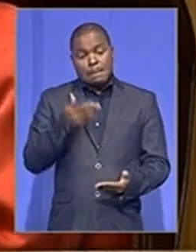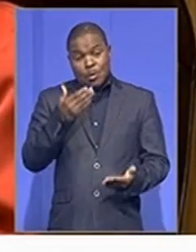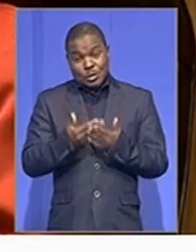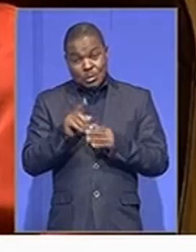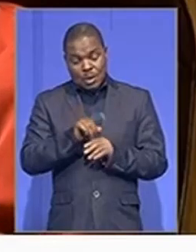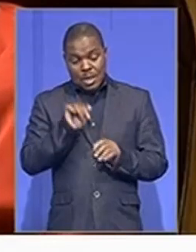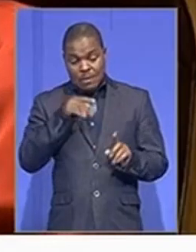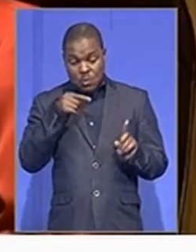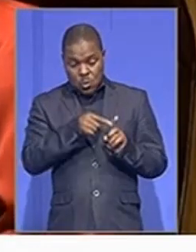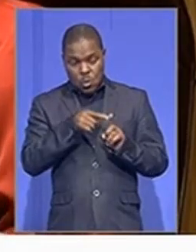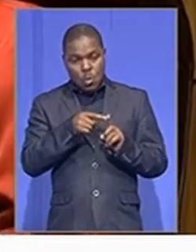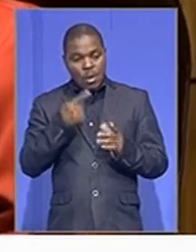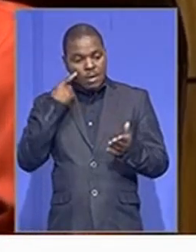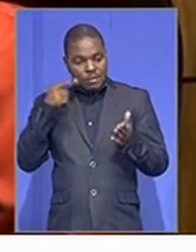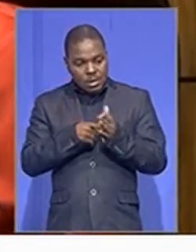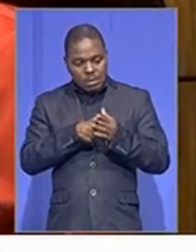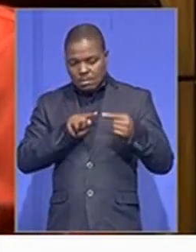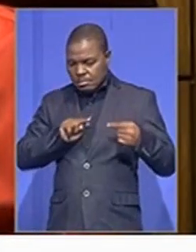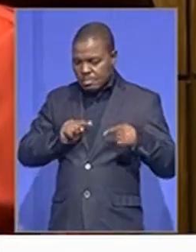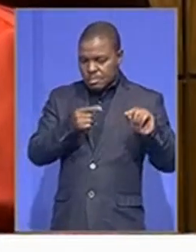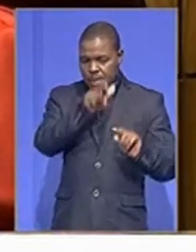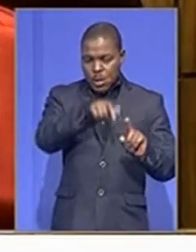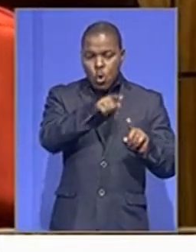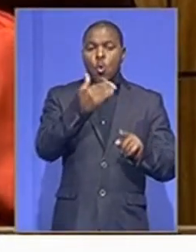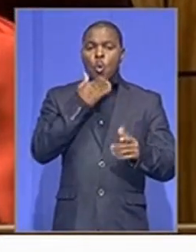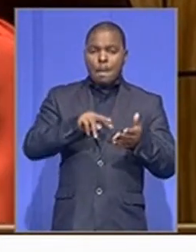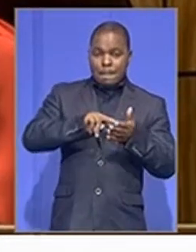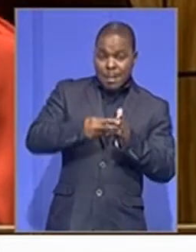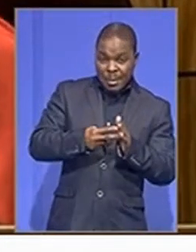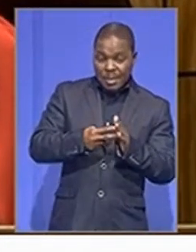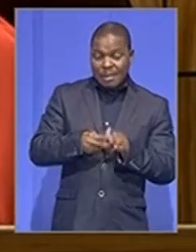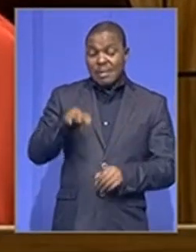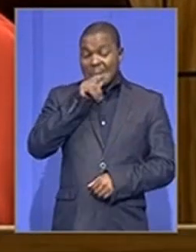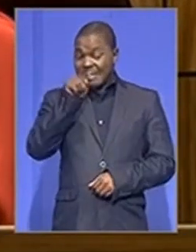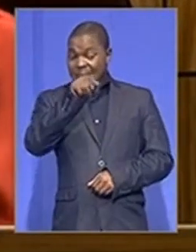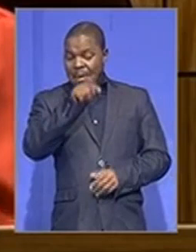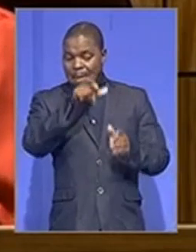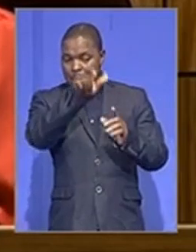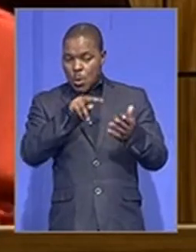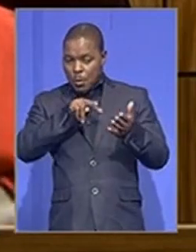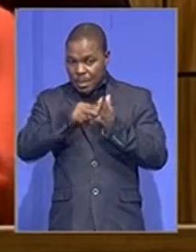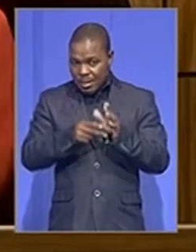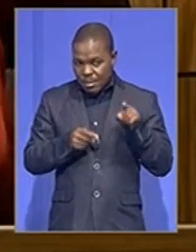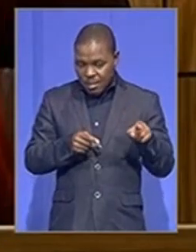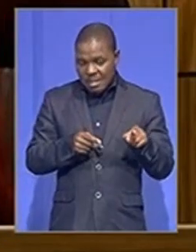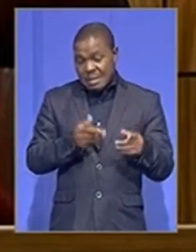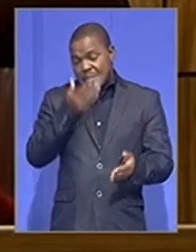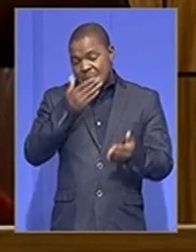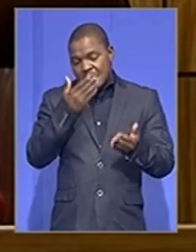does not give evidence against the so-called mastermind in this case, the so-called mastermind may possibly